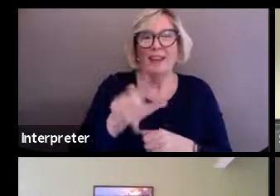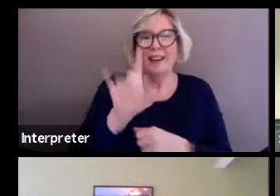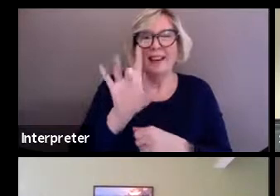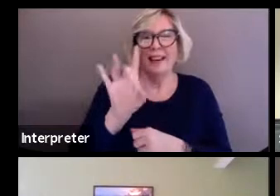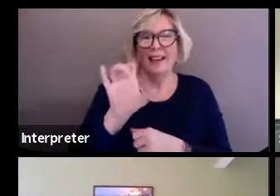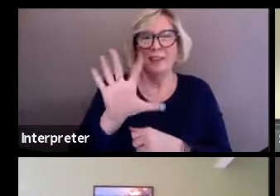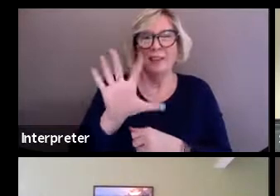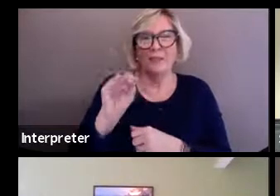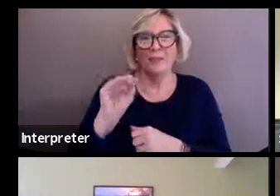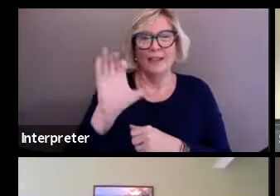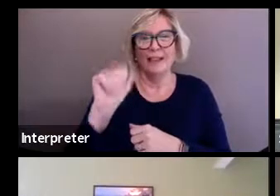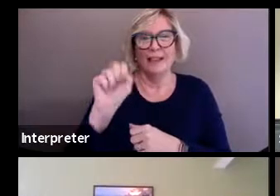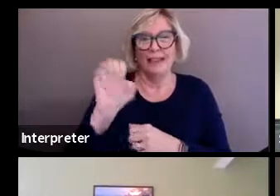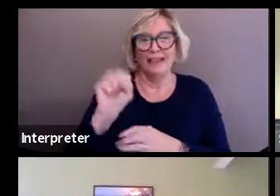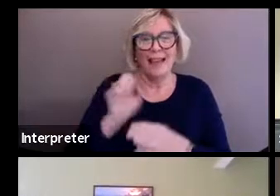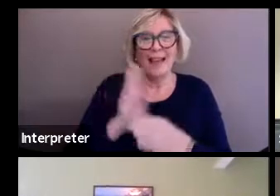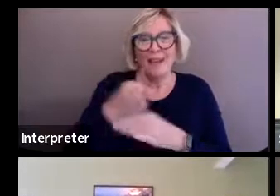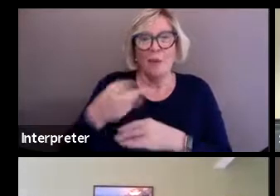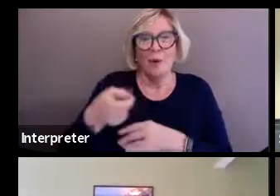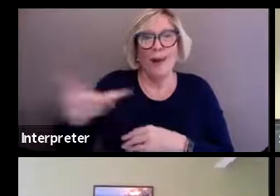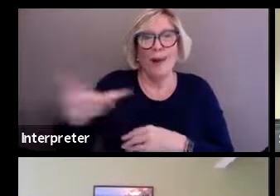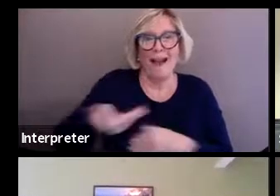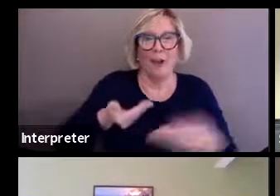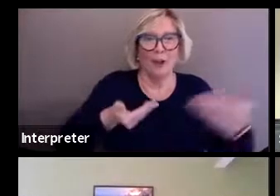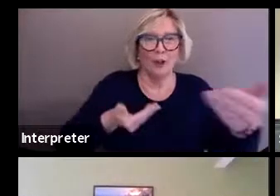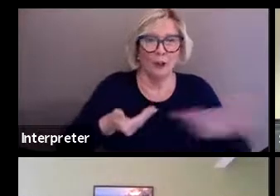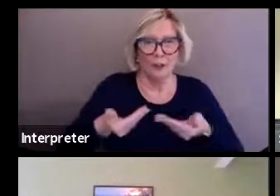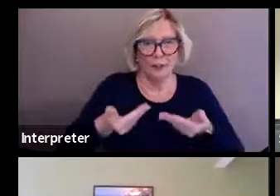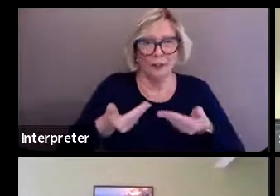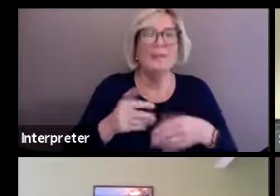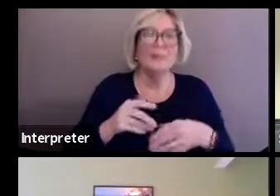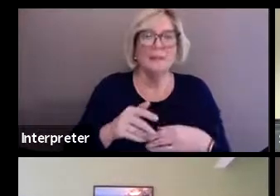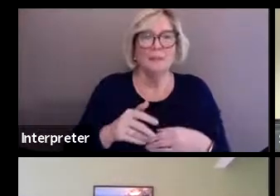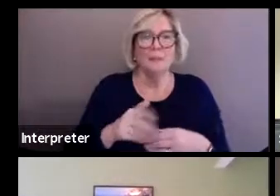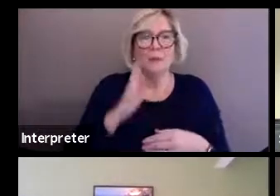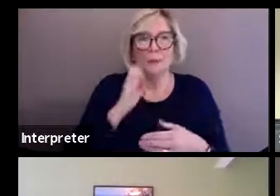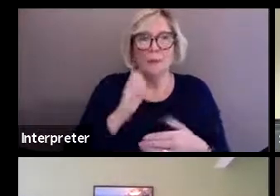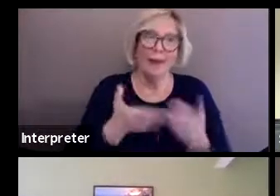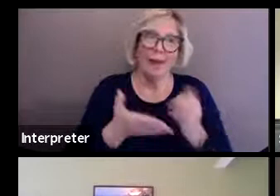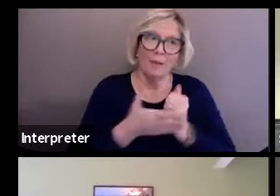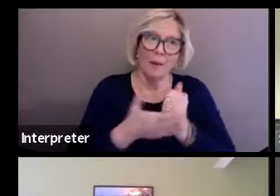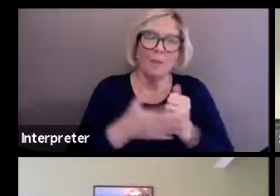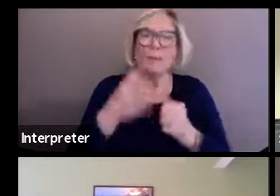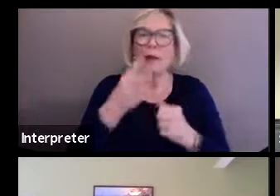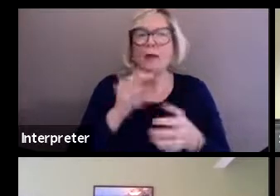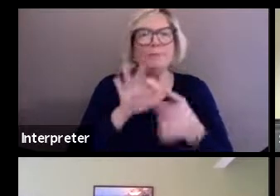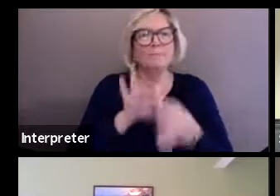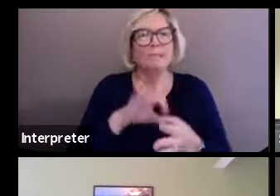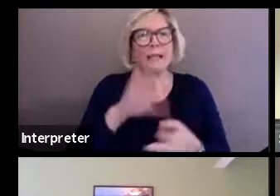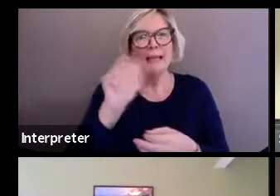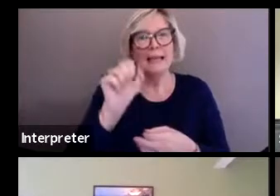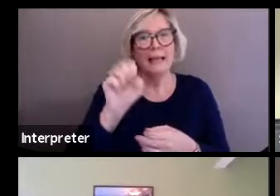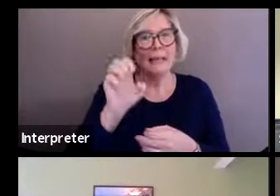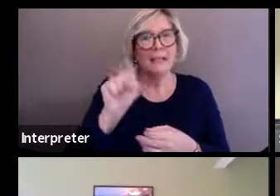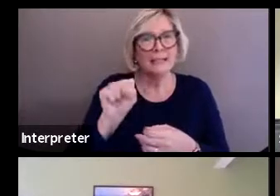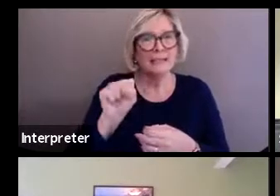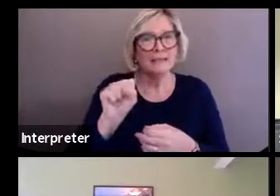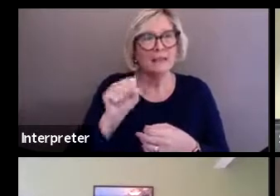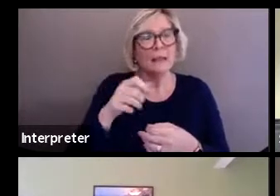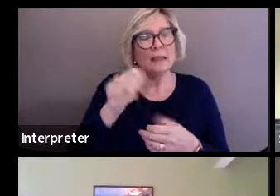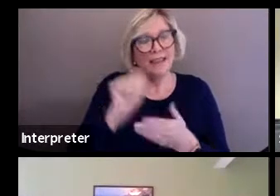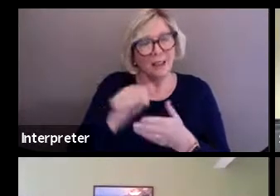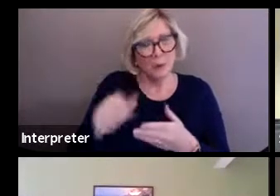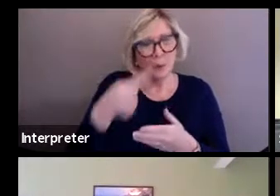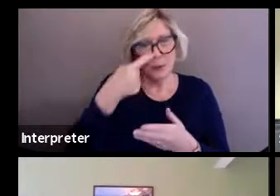you hire, that would be helpful. And with respect to the cases that proceeded, if you could send our